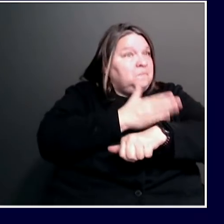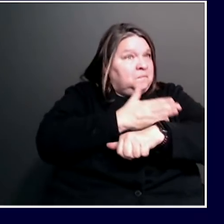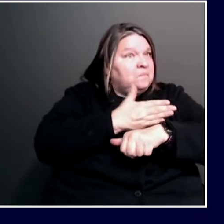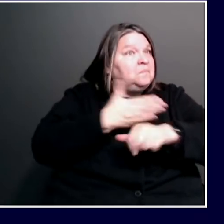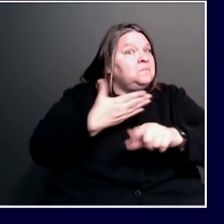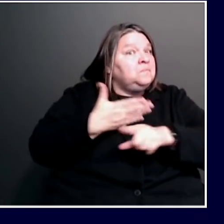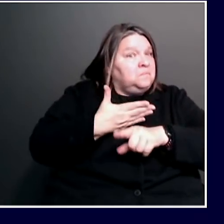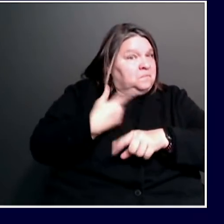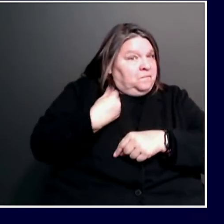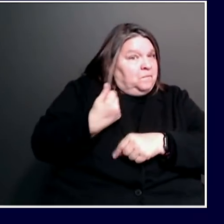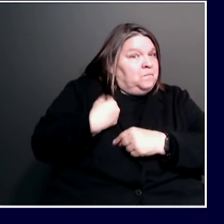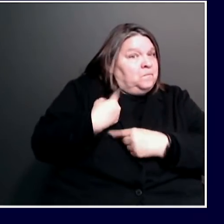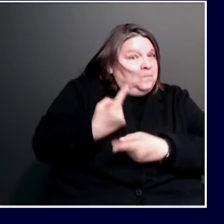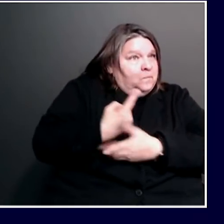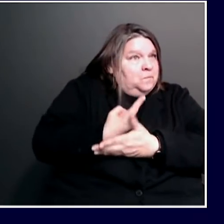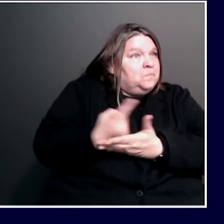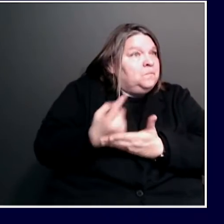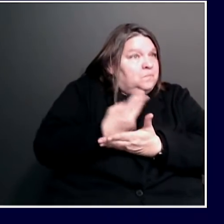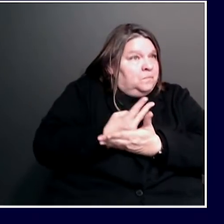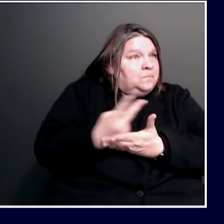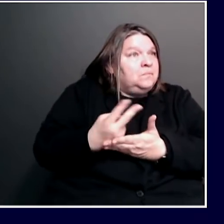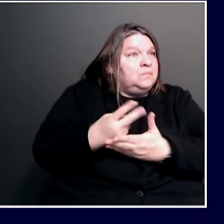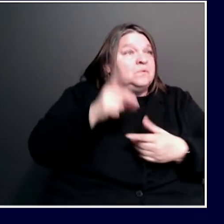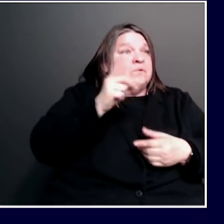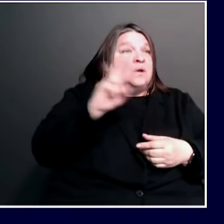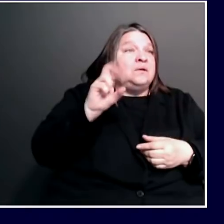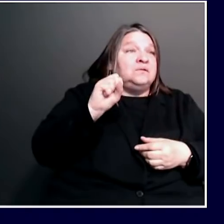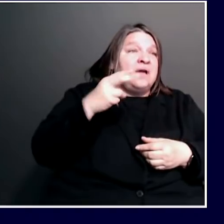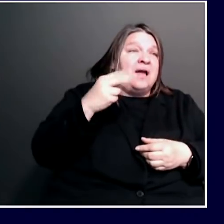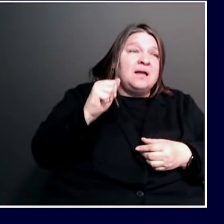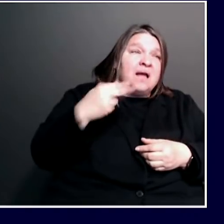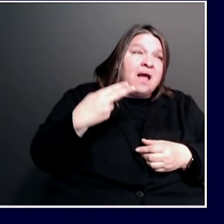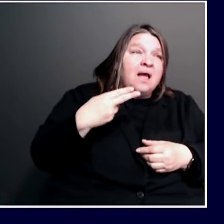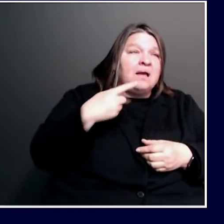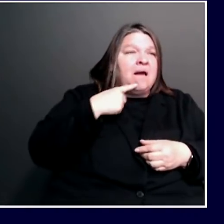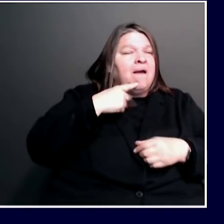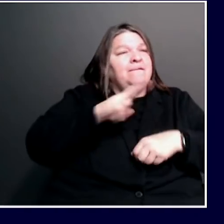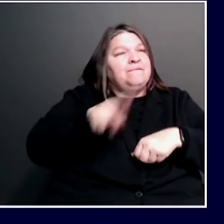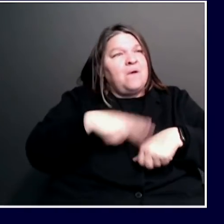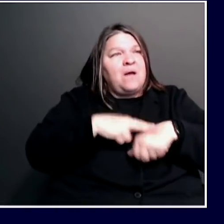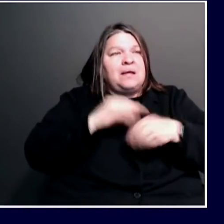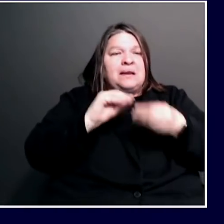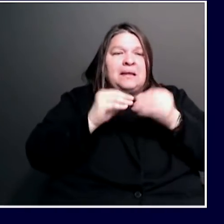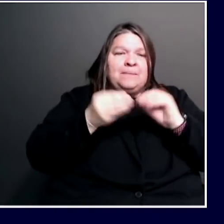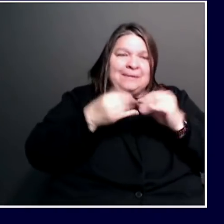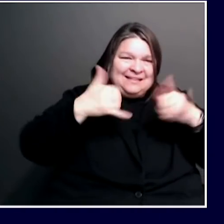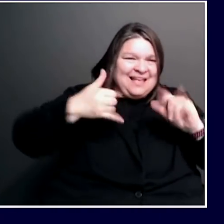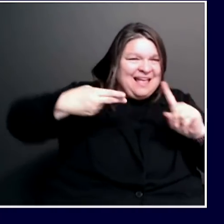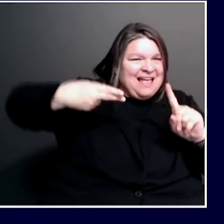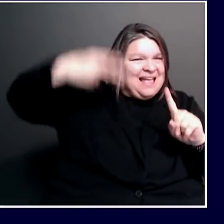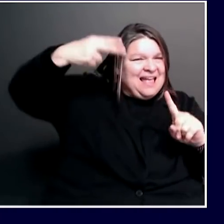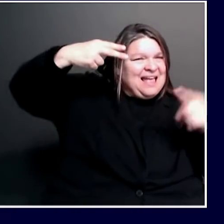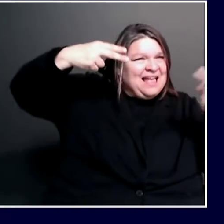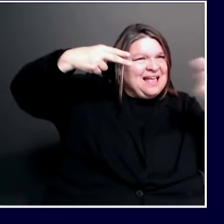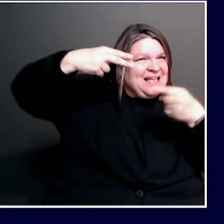Director Shah said, the levels are still high. So while it's not as stretched as it used to be, it's still stretched. And what we are gathering is